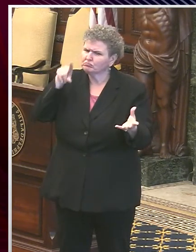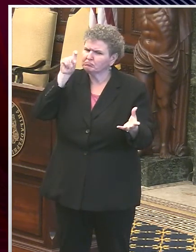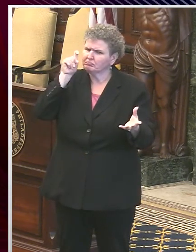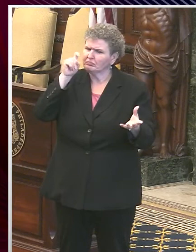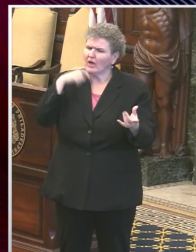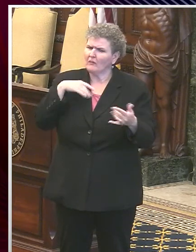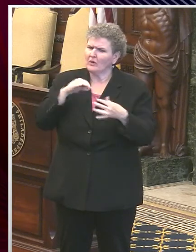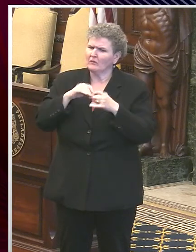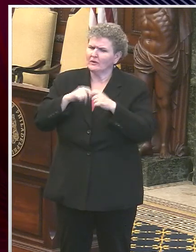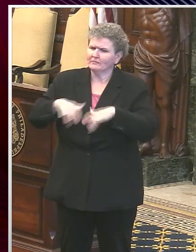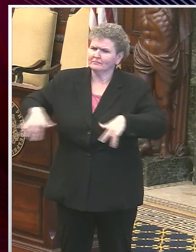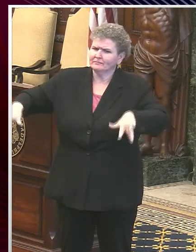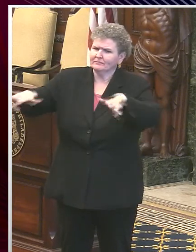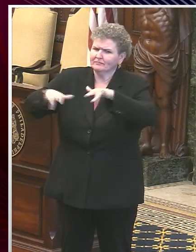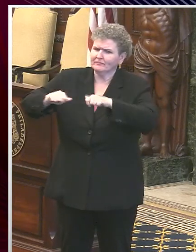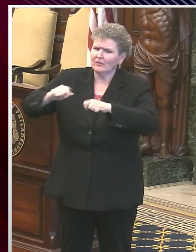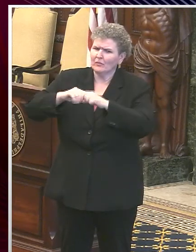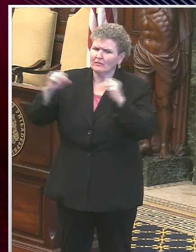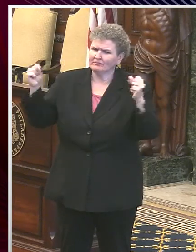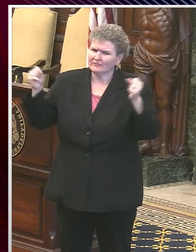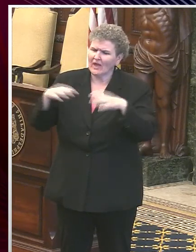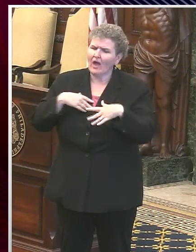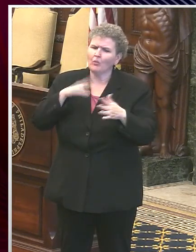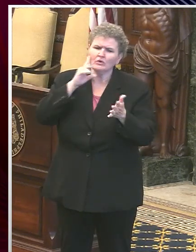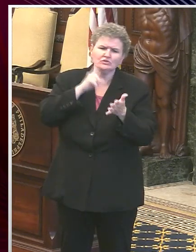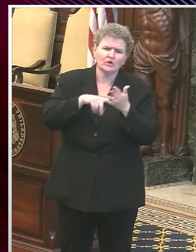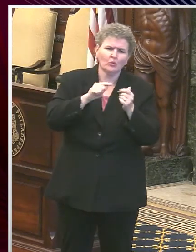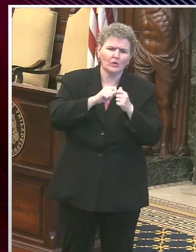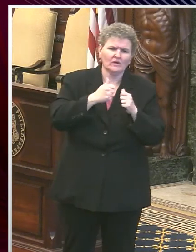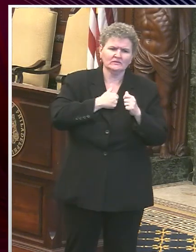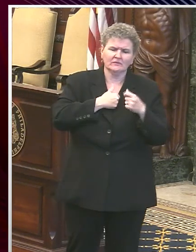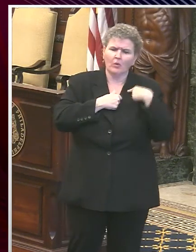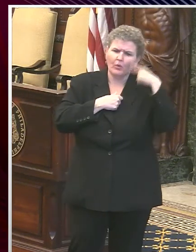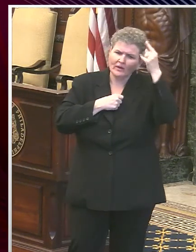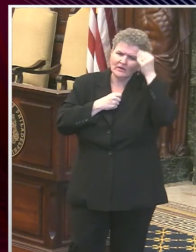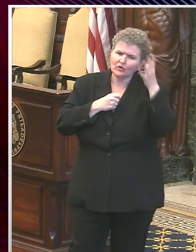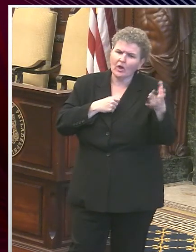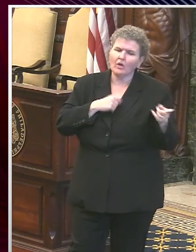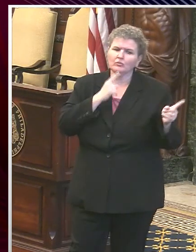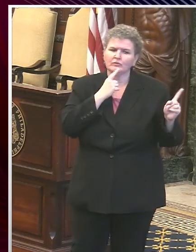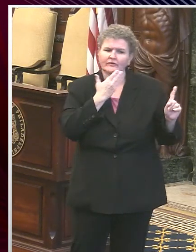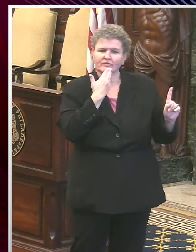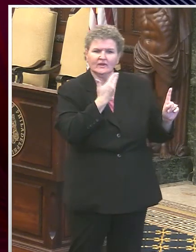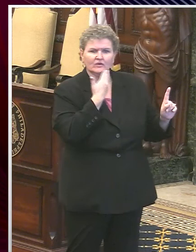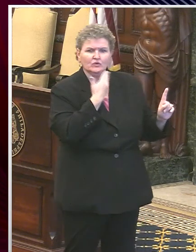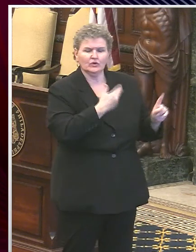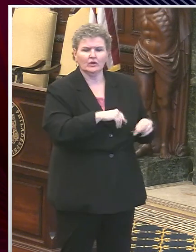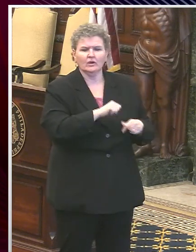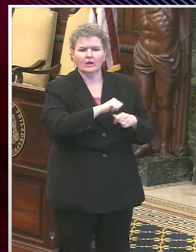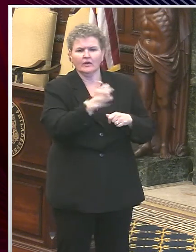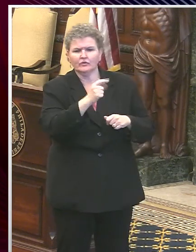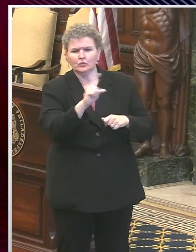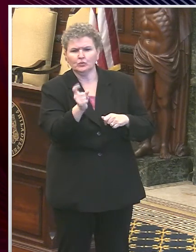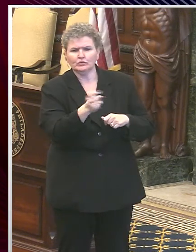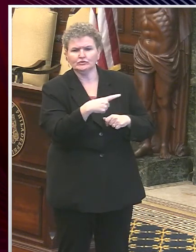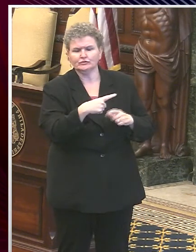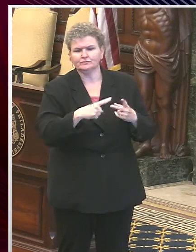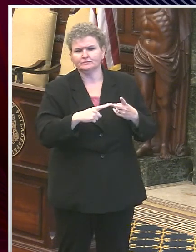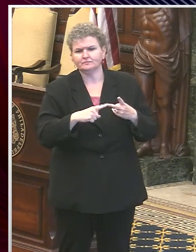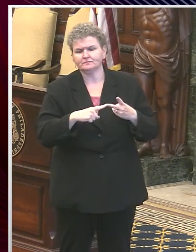field is also used by that community. So I'll check on that and get back to you. Appreciate that. And the second